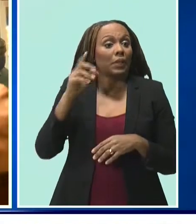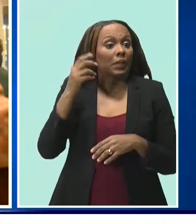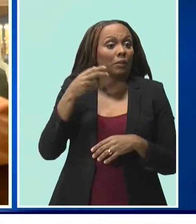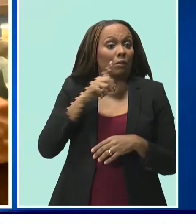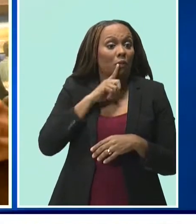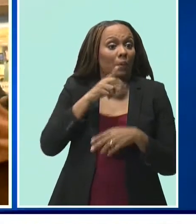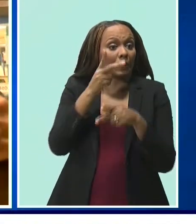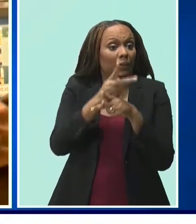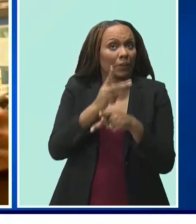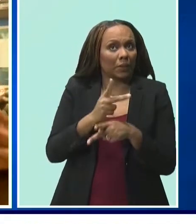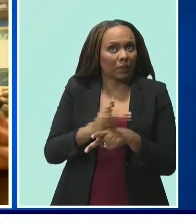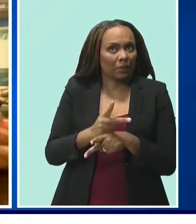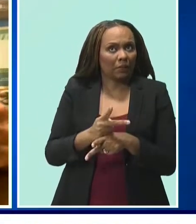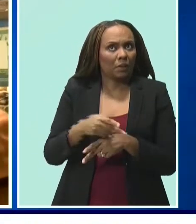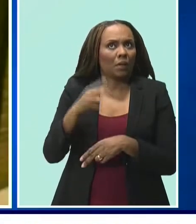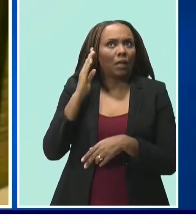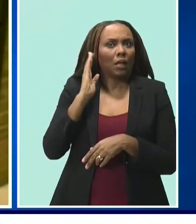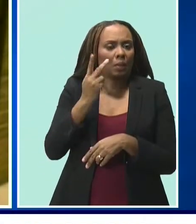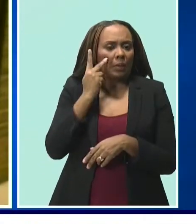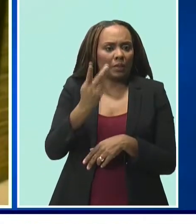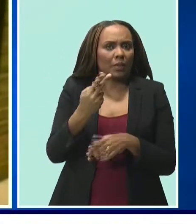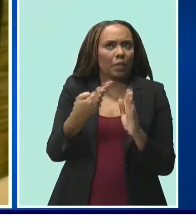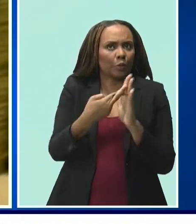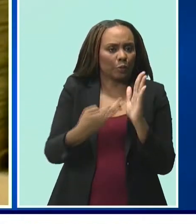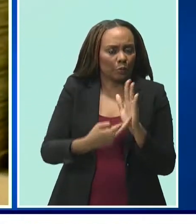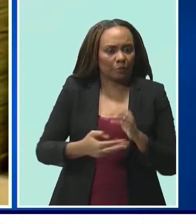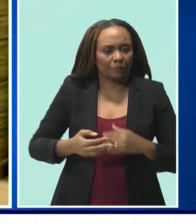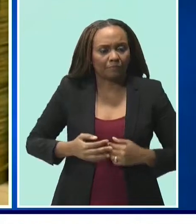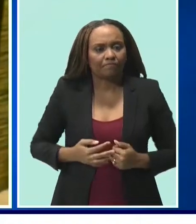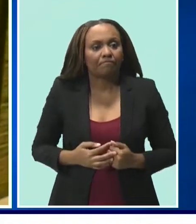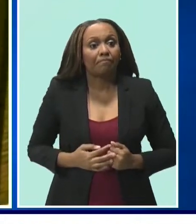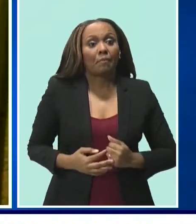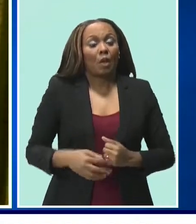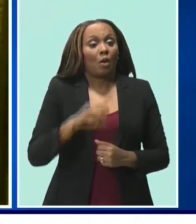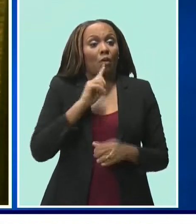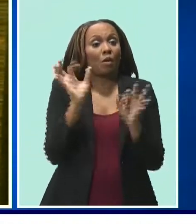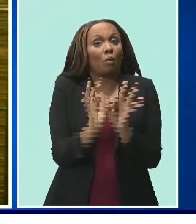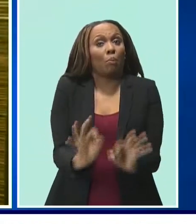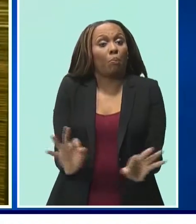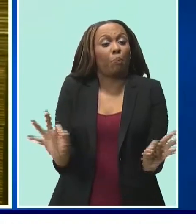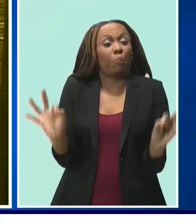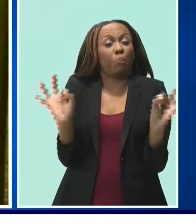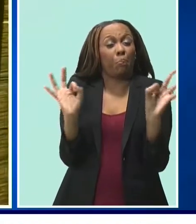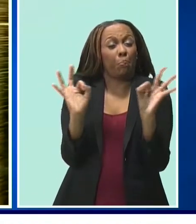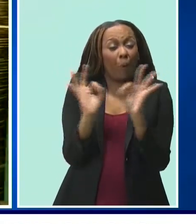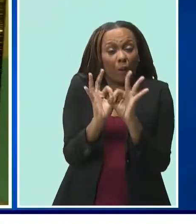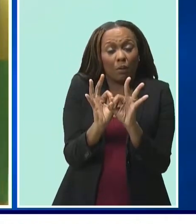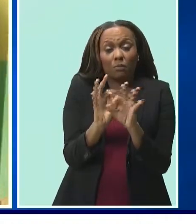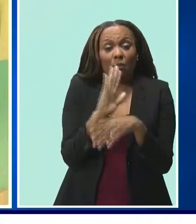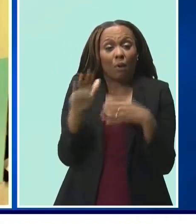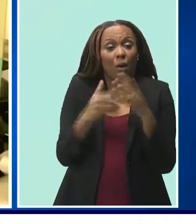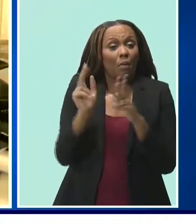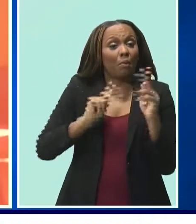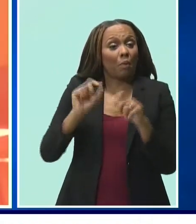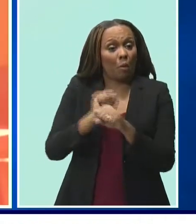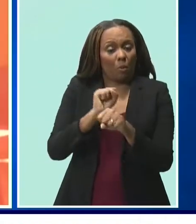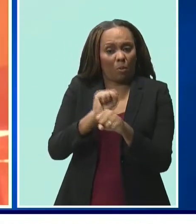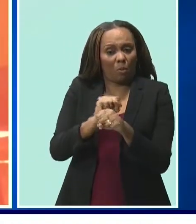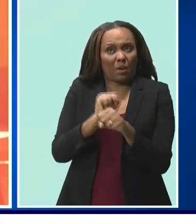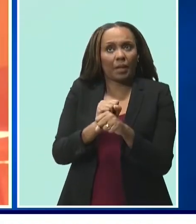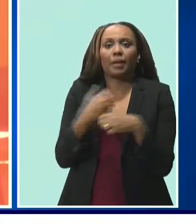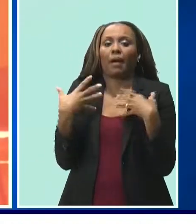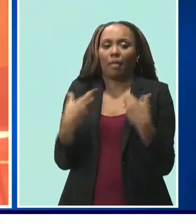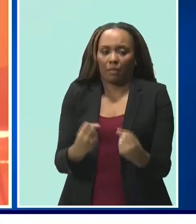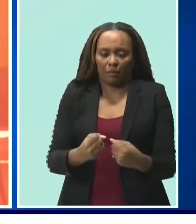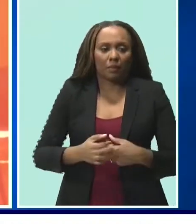next visit to the barbershop or salon. First of all, it's important to ensure that everyone working in the shop is healthy.